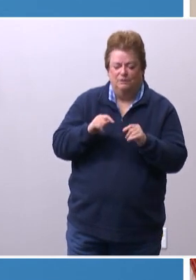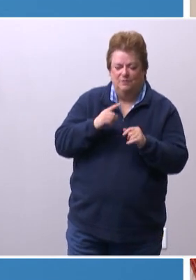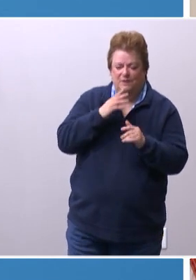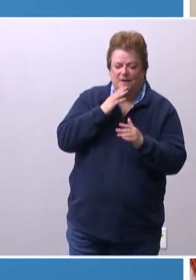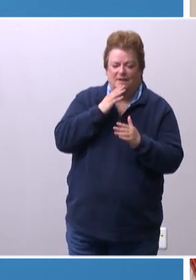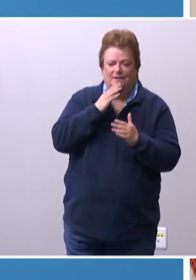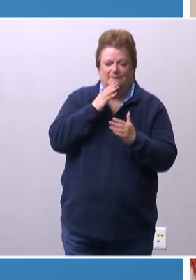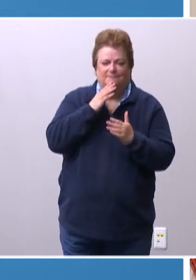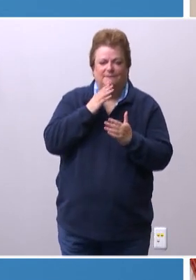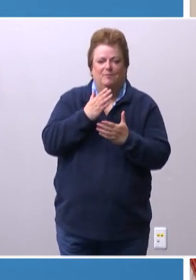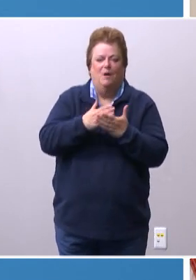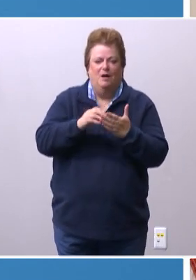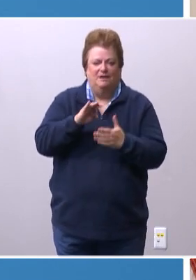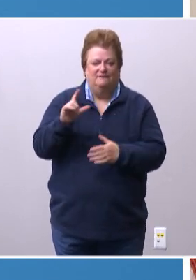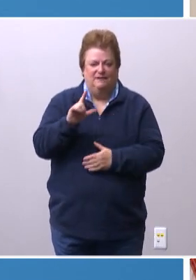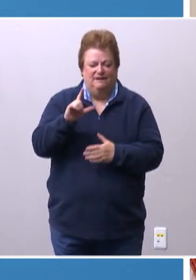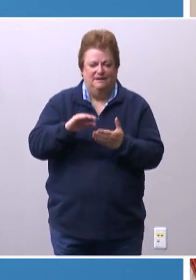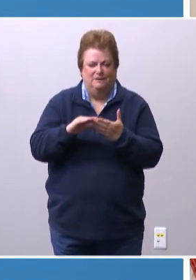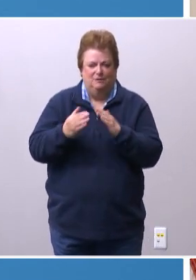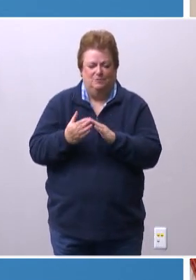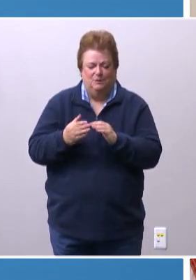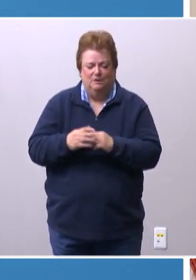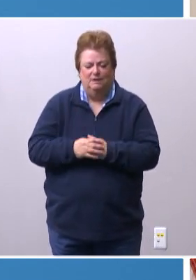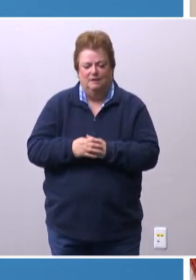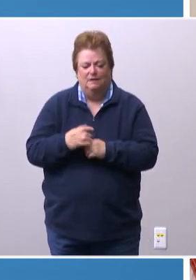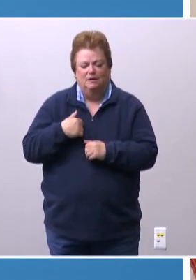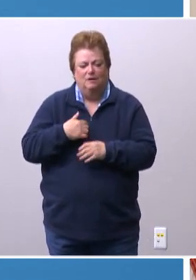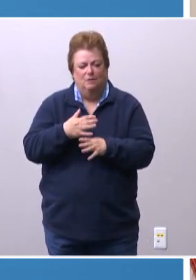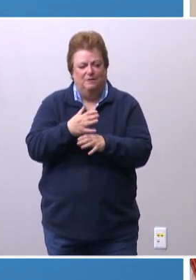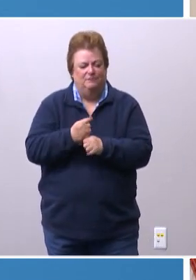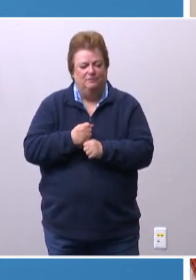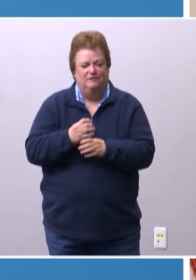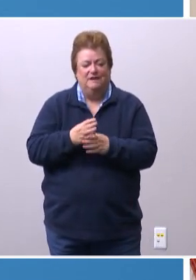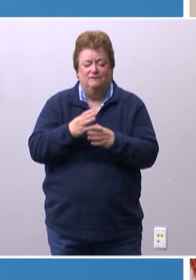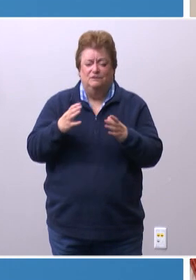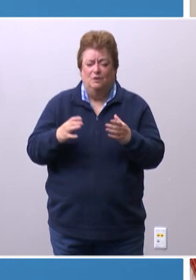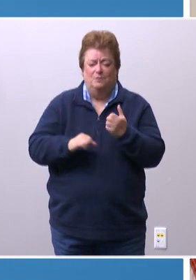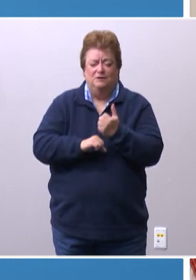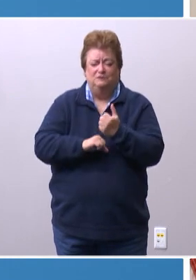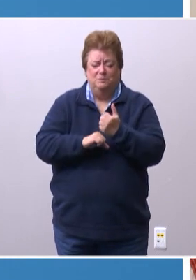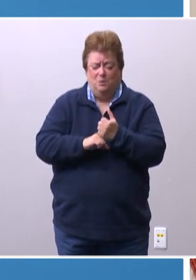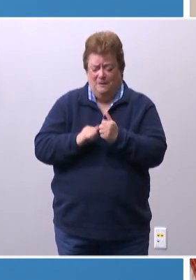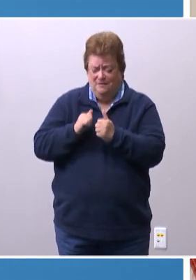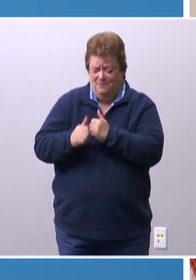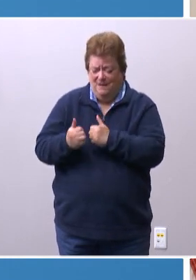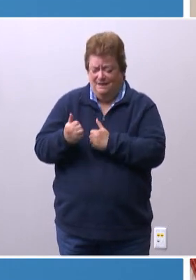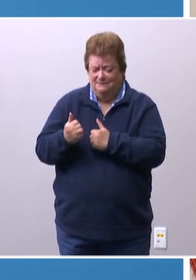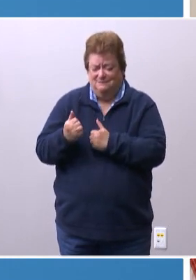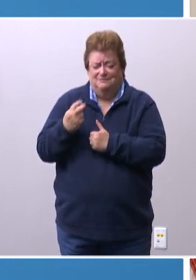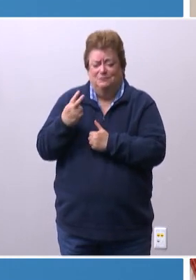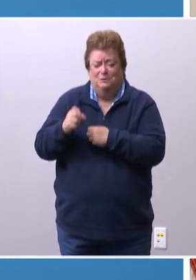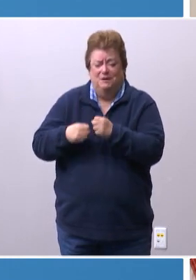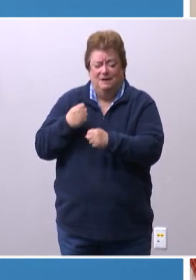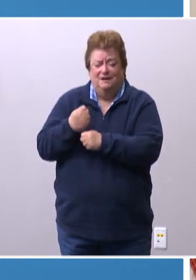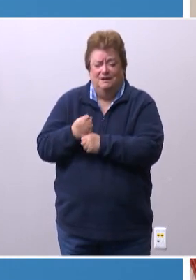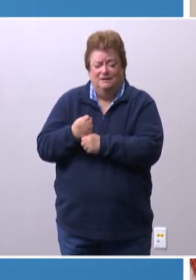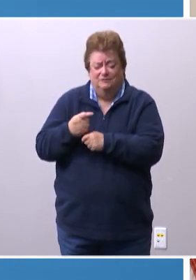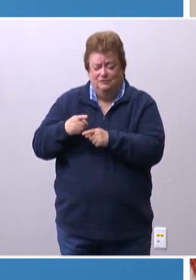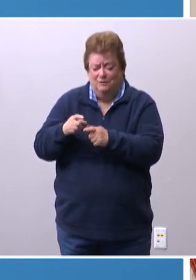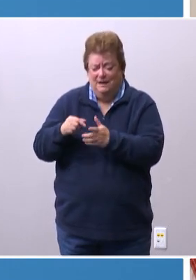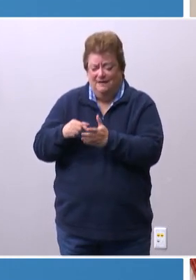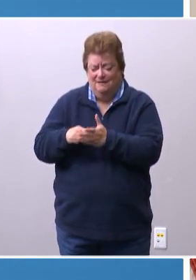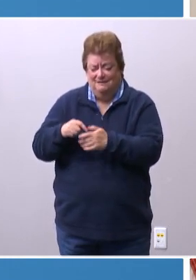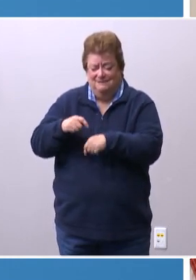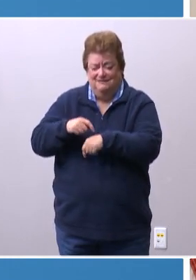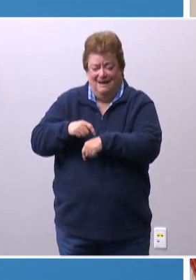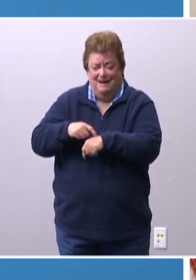community. We have received so much support in the last 18 months to 2 years during this time of